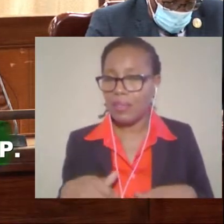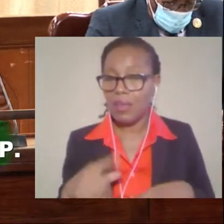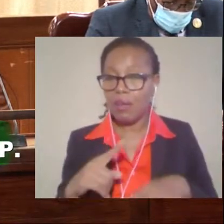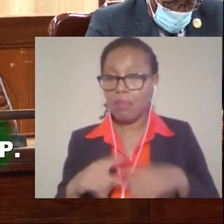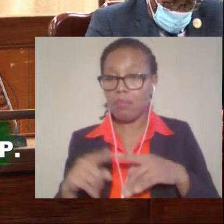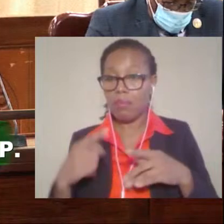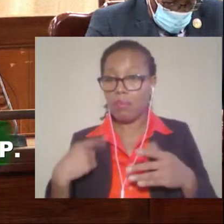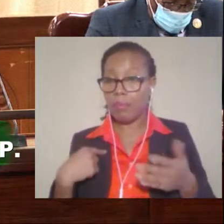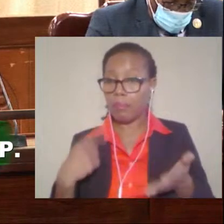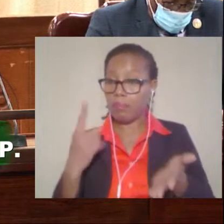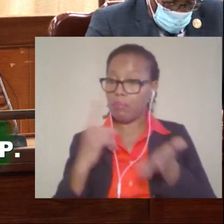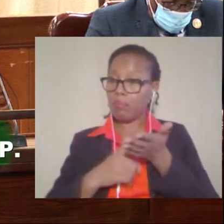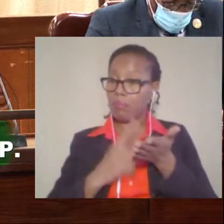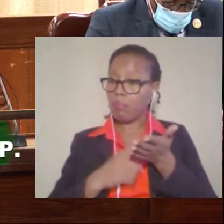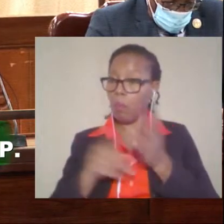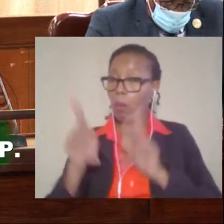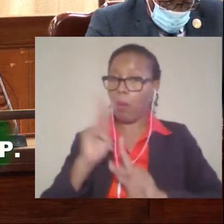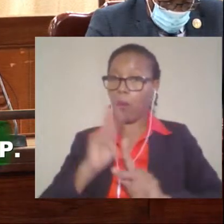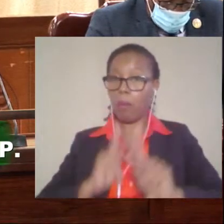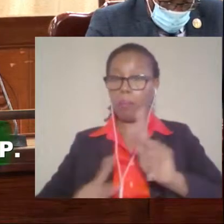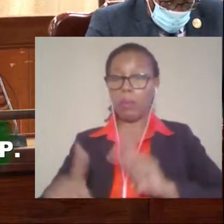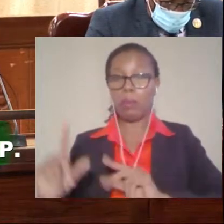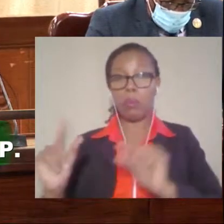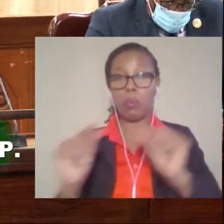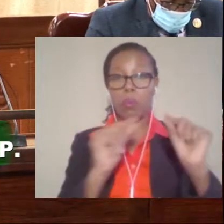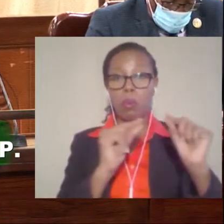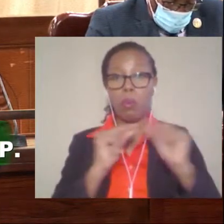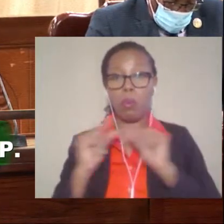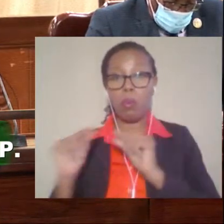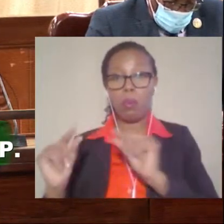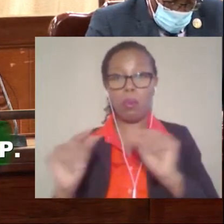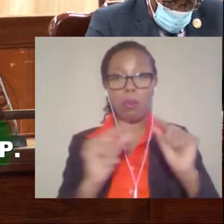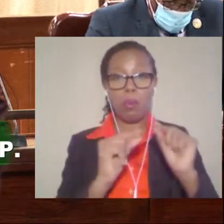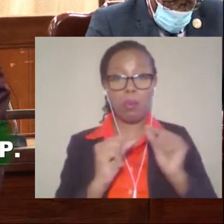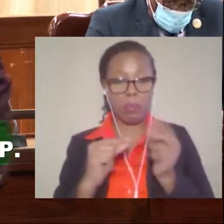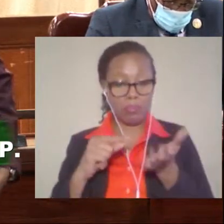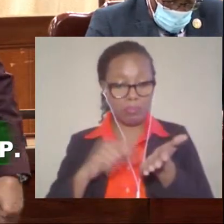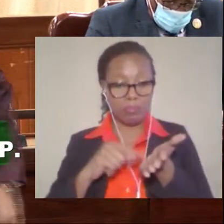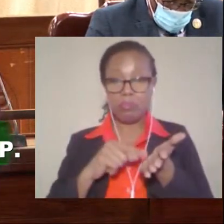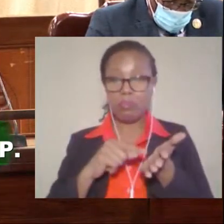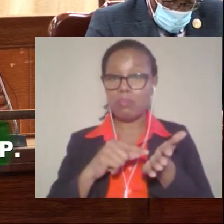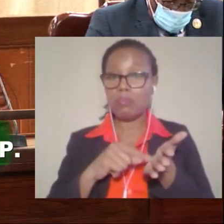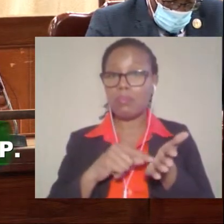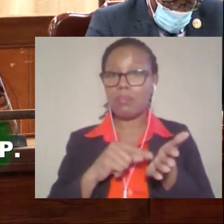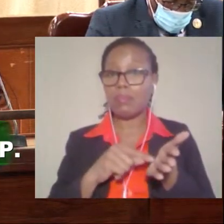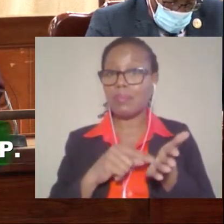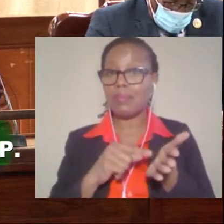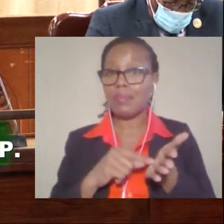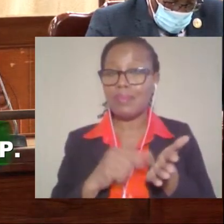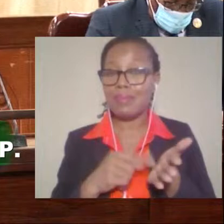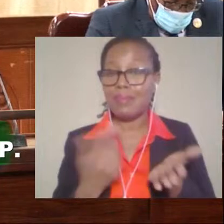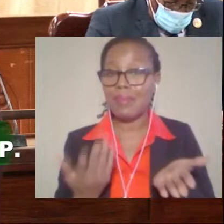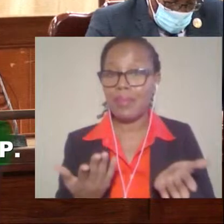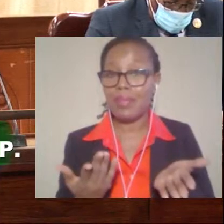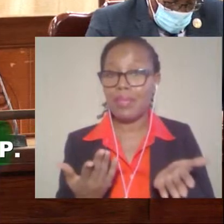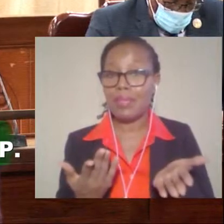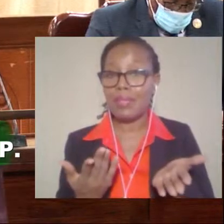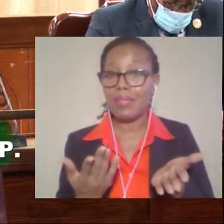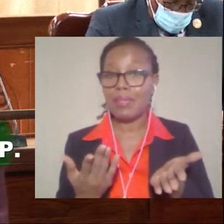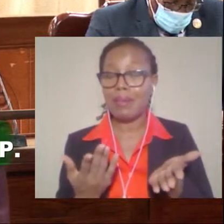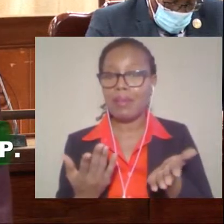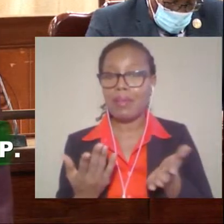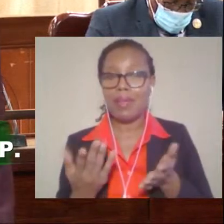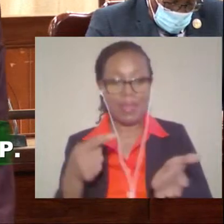in the media, in the public square. And in the media, the minister is reported as saying,